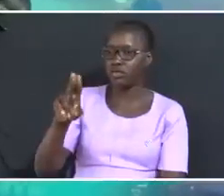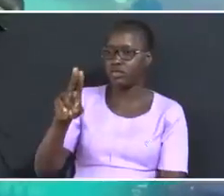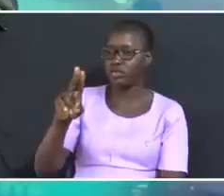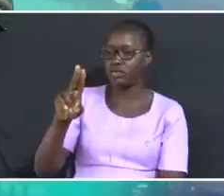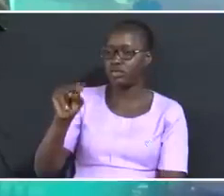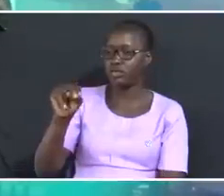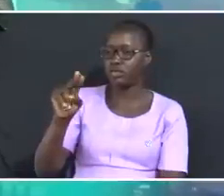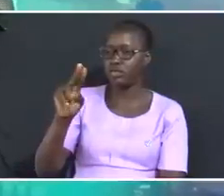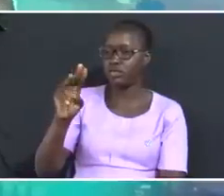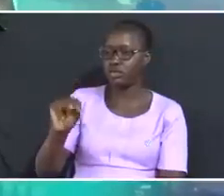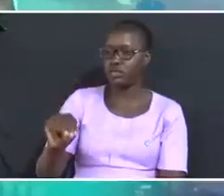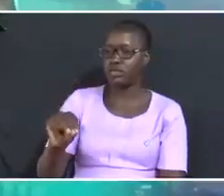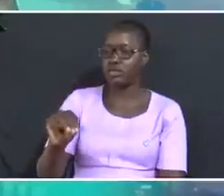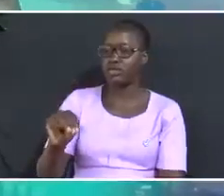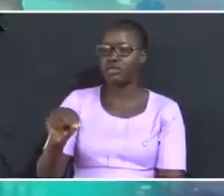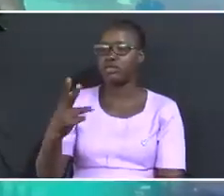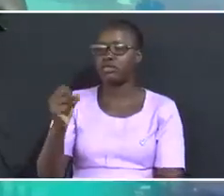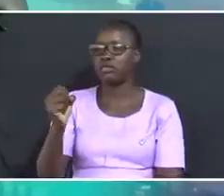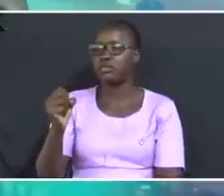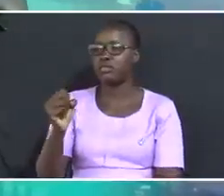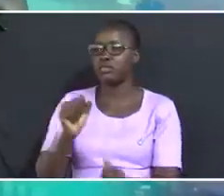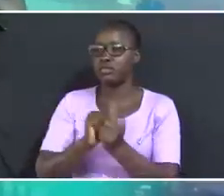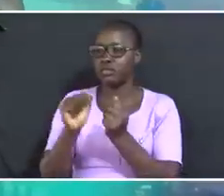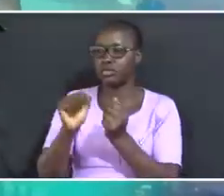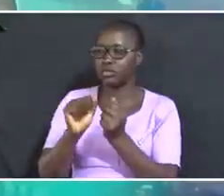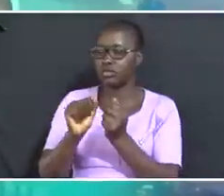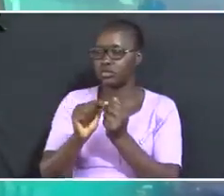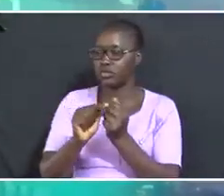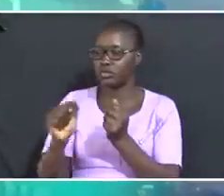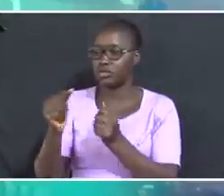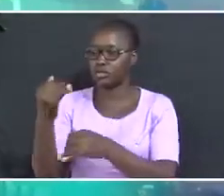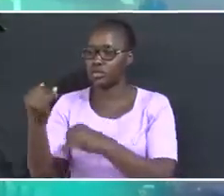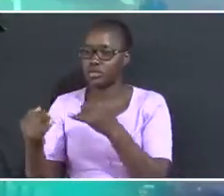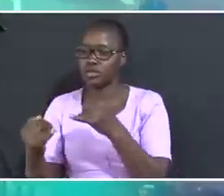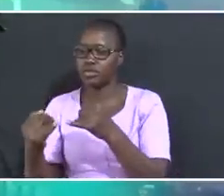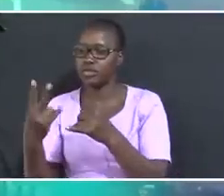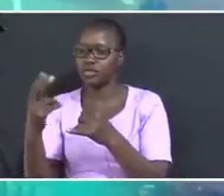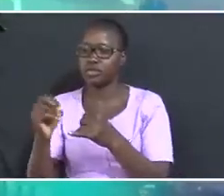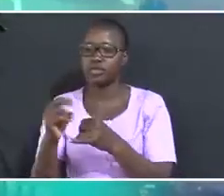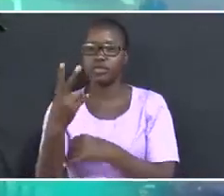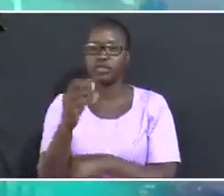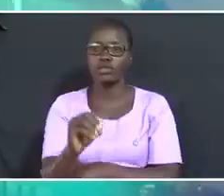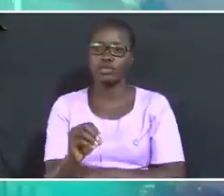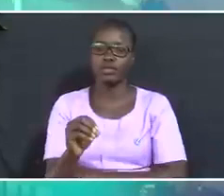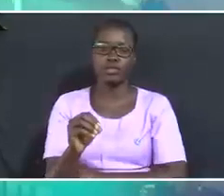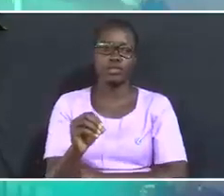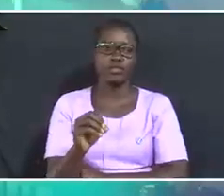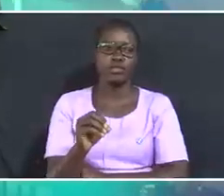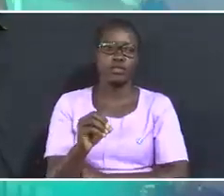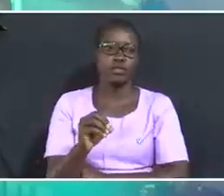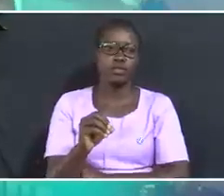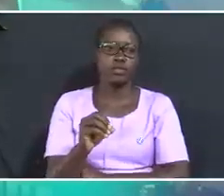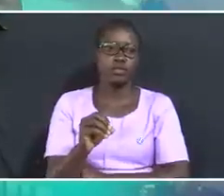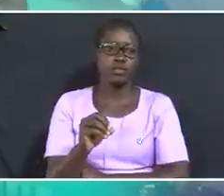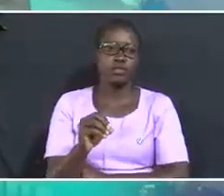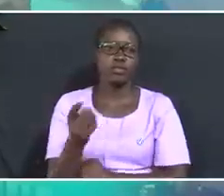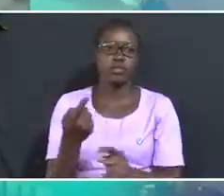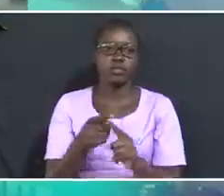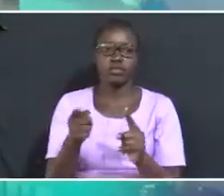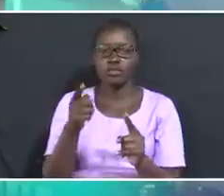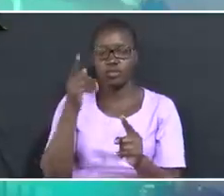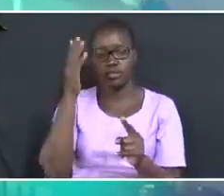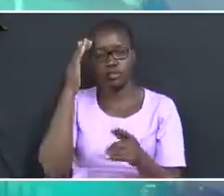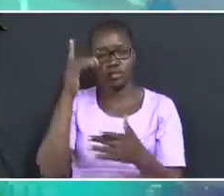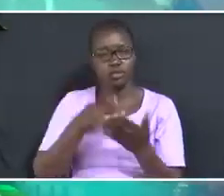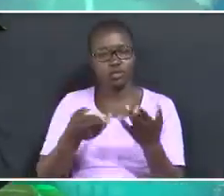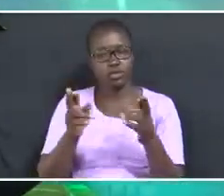a quinquennium in 2015 and was supposed to end in 2020, but you know